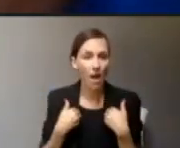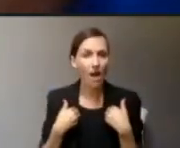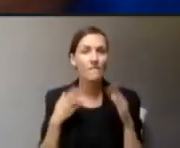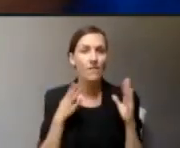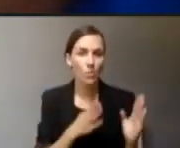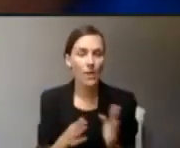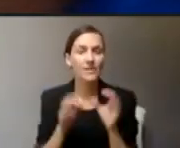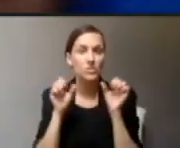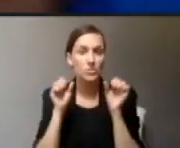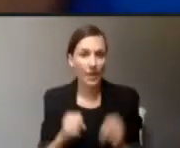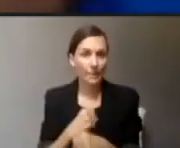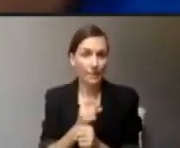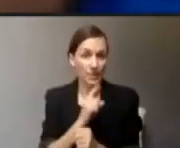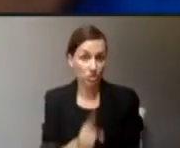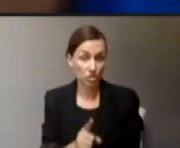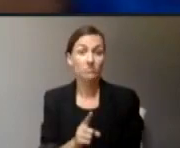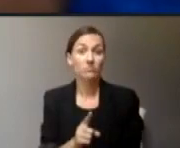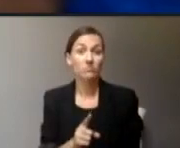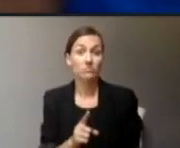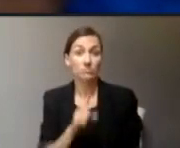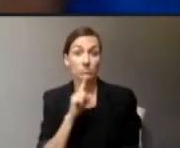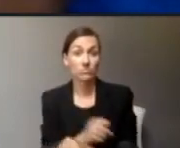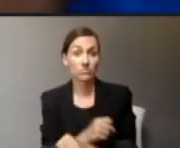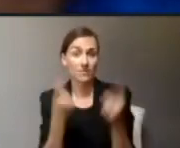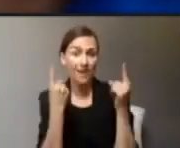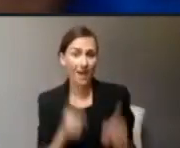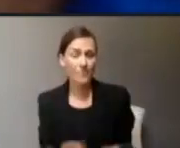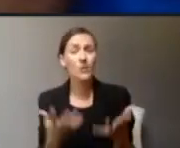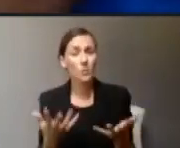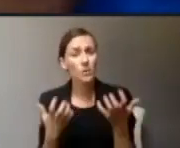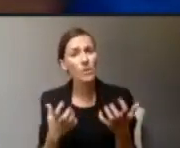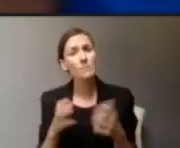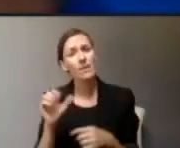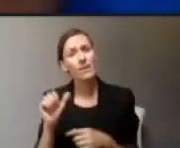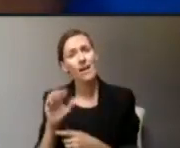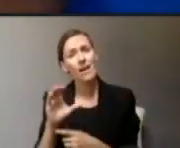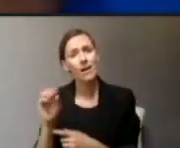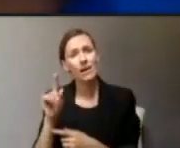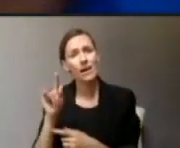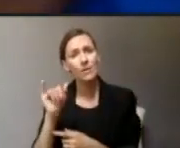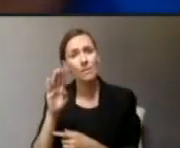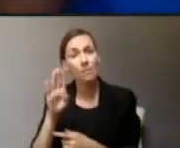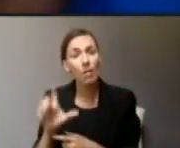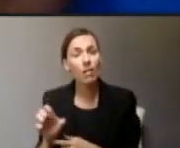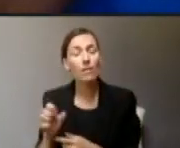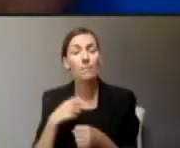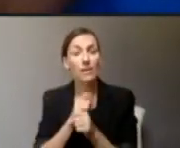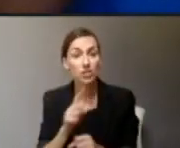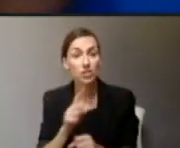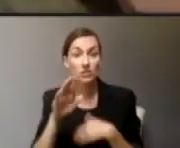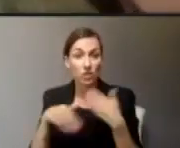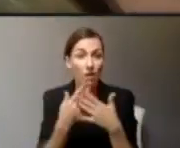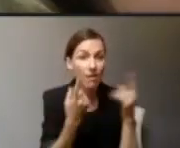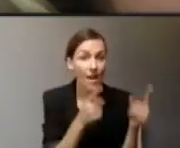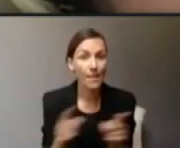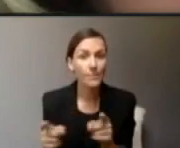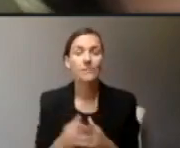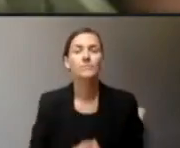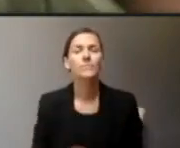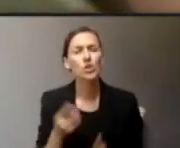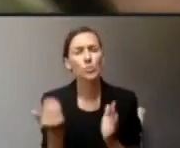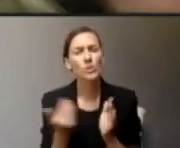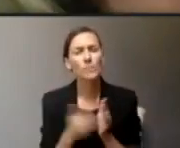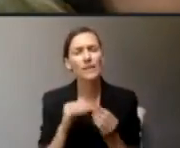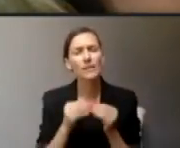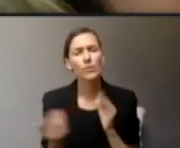that people have a way. We want to be accountable and to hold us accountable if those things are happening. Will you repeat the number one